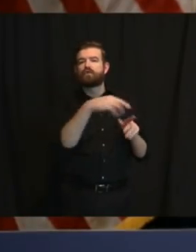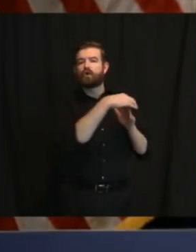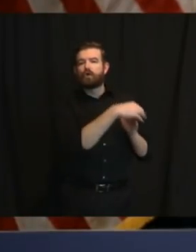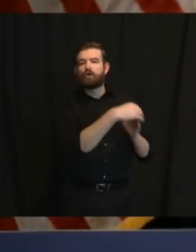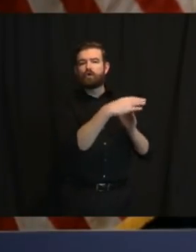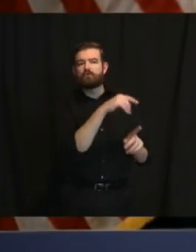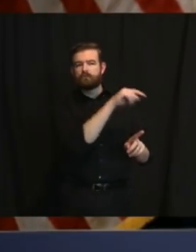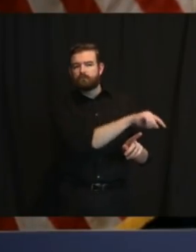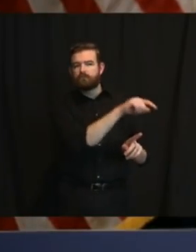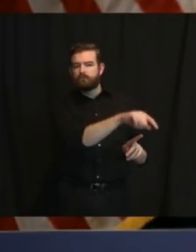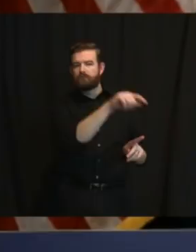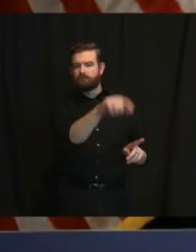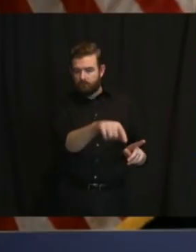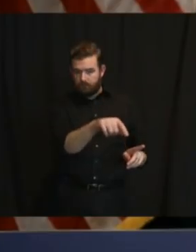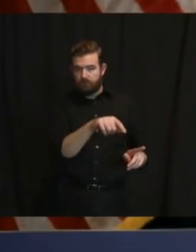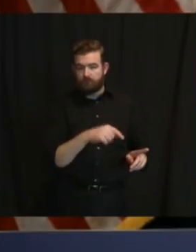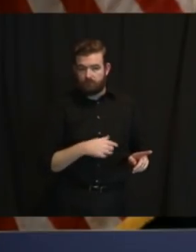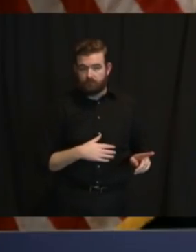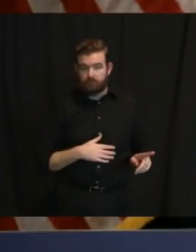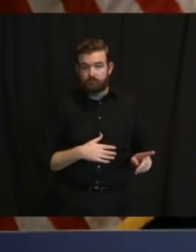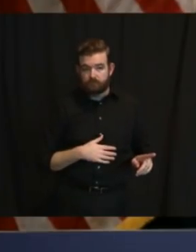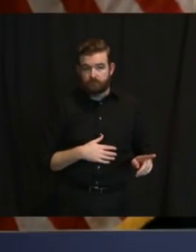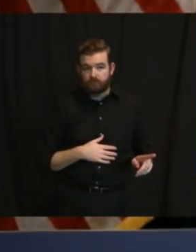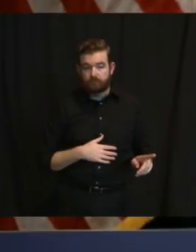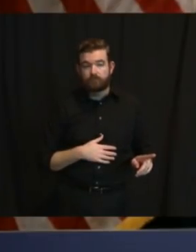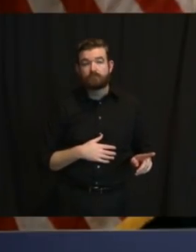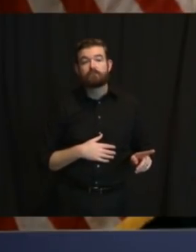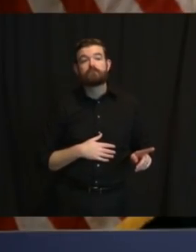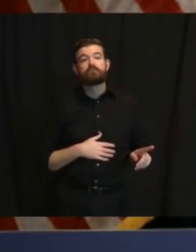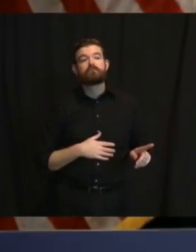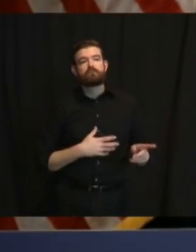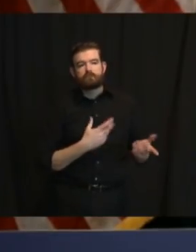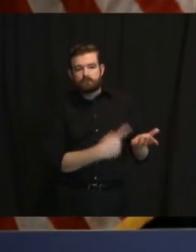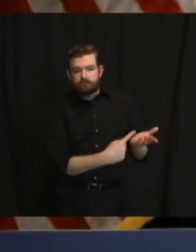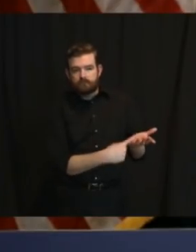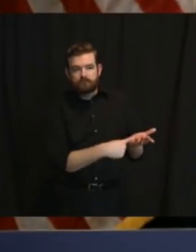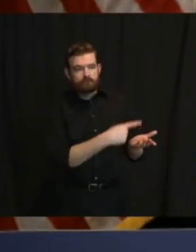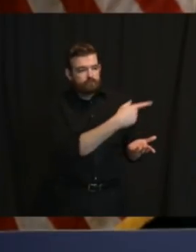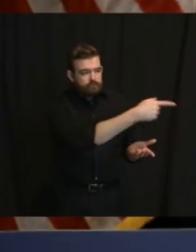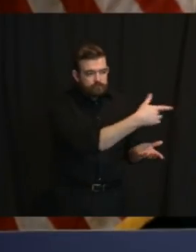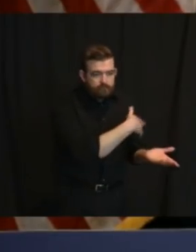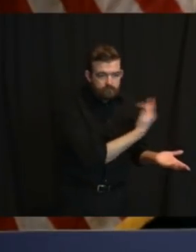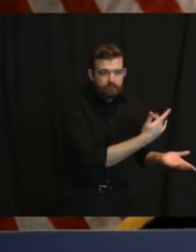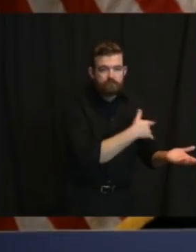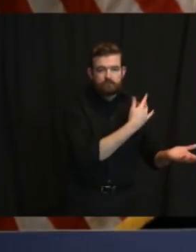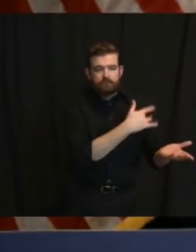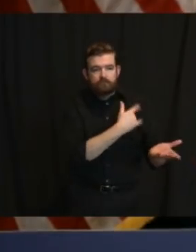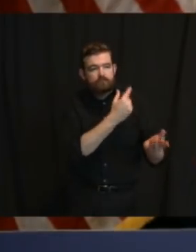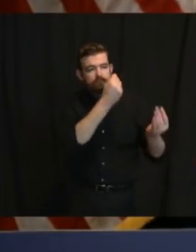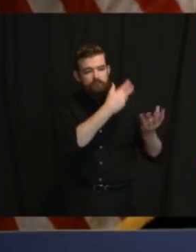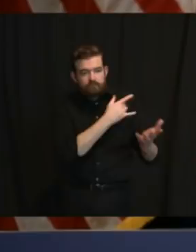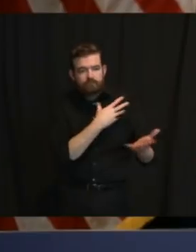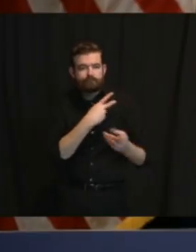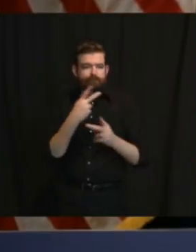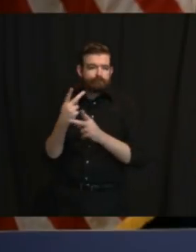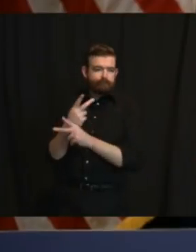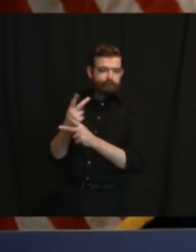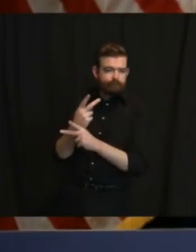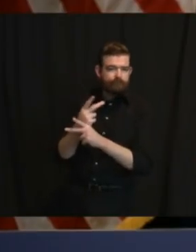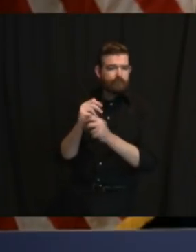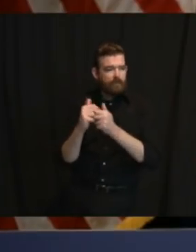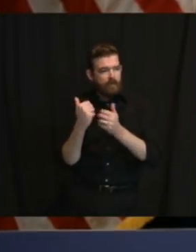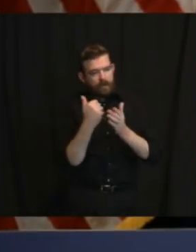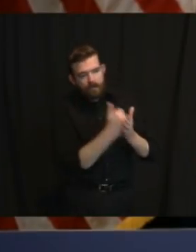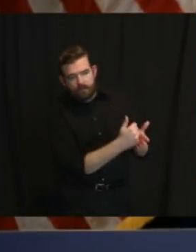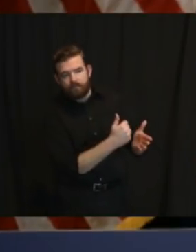not even requests, but realities and how that matches up with what we can or cannot do. So expect it to